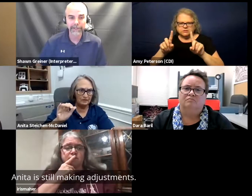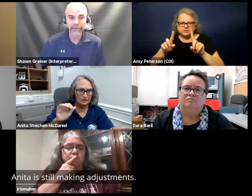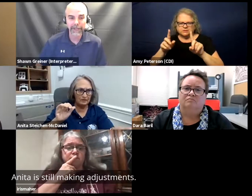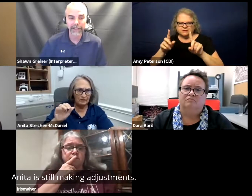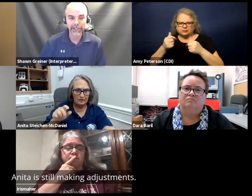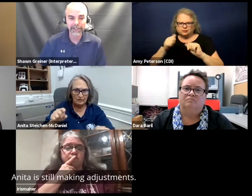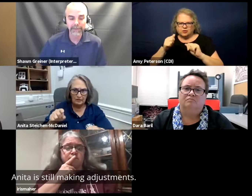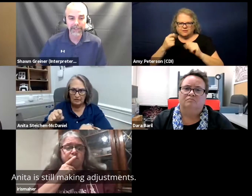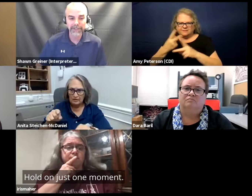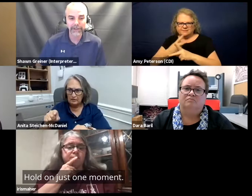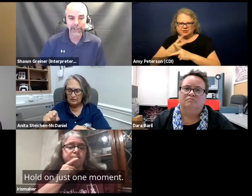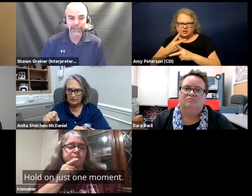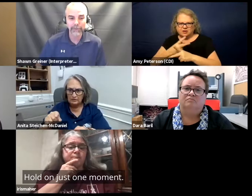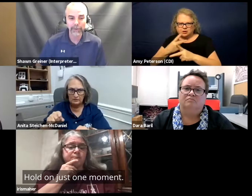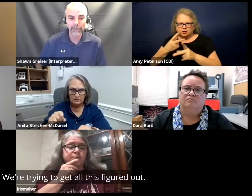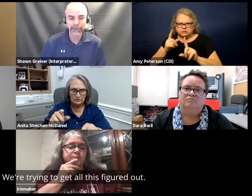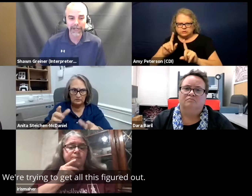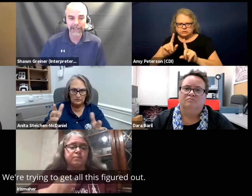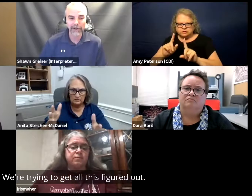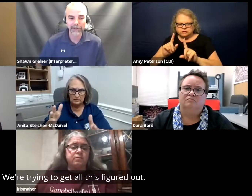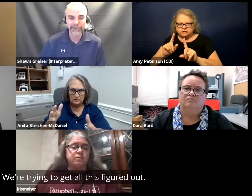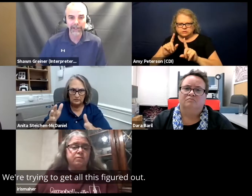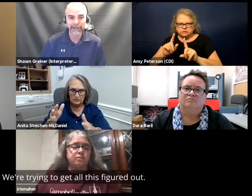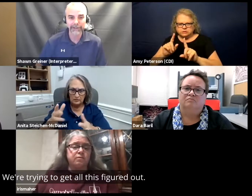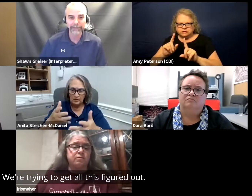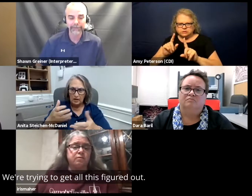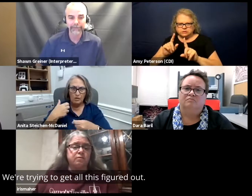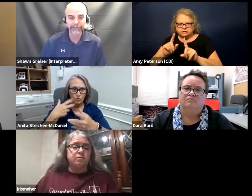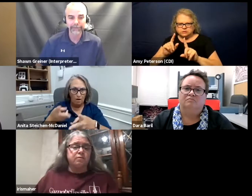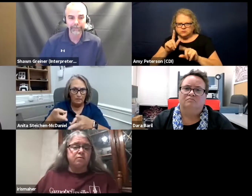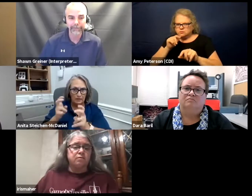Anita's still making adjustments. Hold on just one moment. We're trying to get all this figured out.